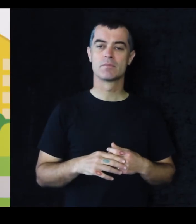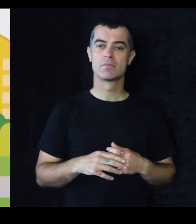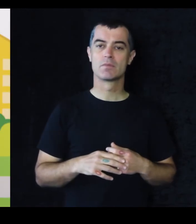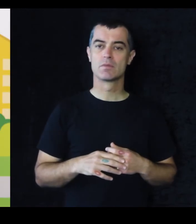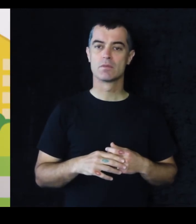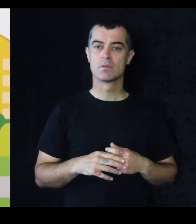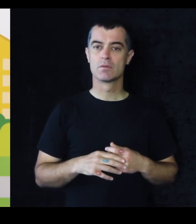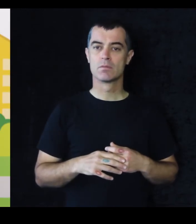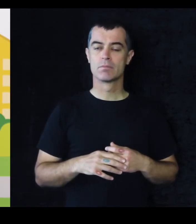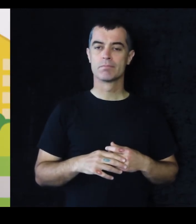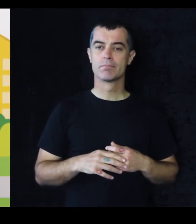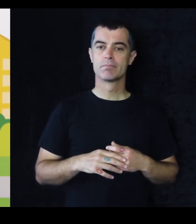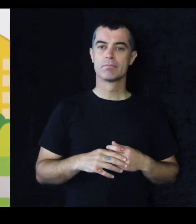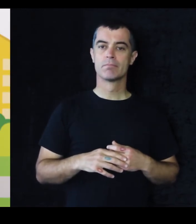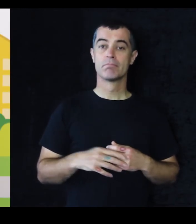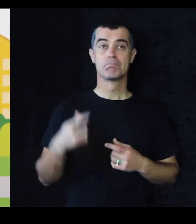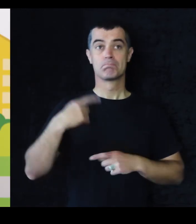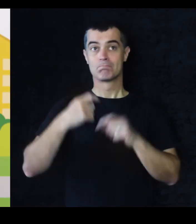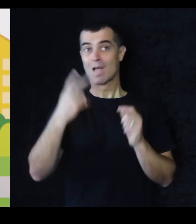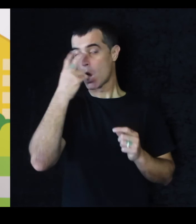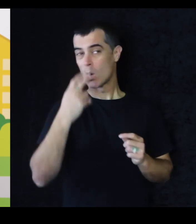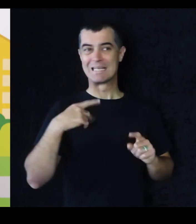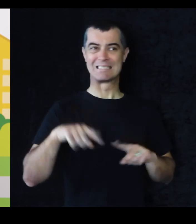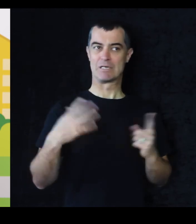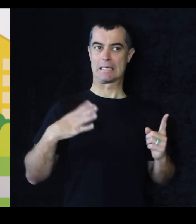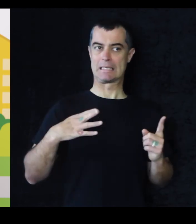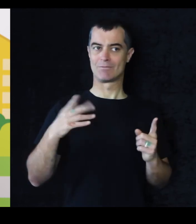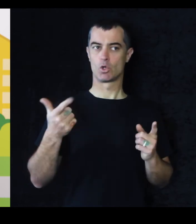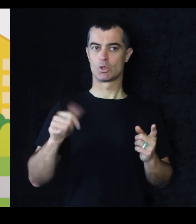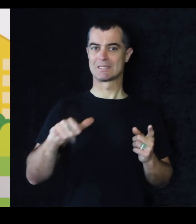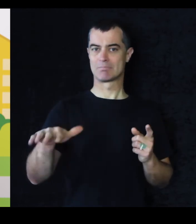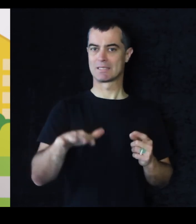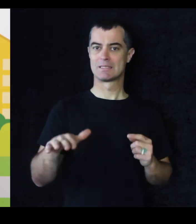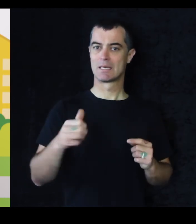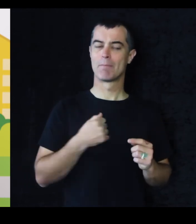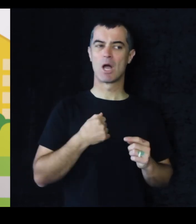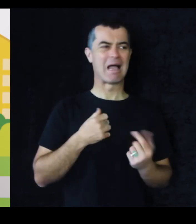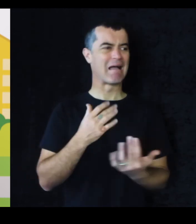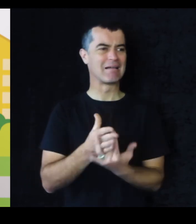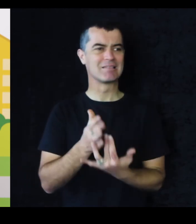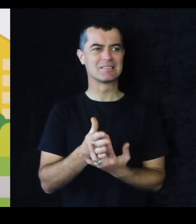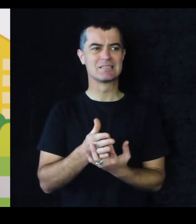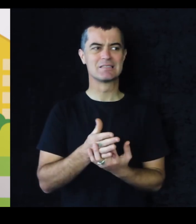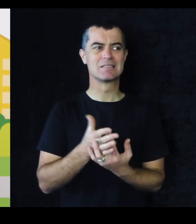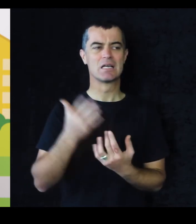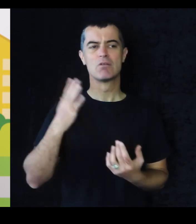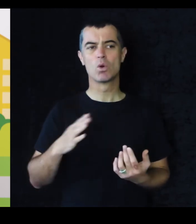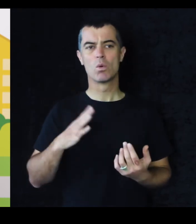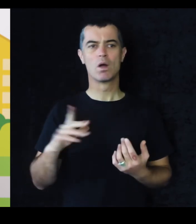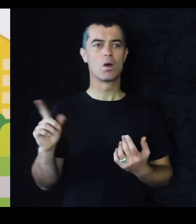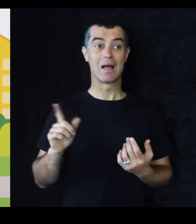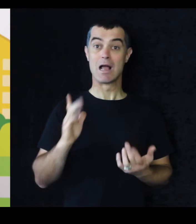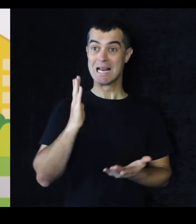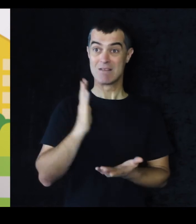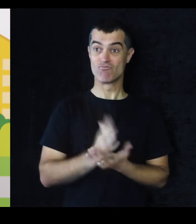gotten older, I've got different sorts of requirements for using space. So my access requirements